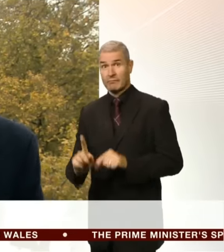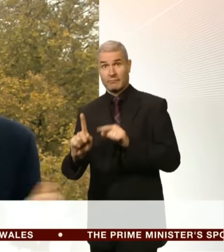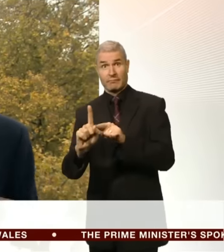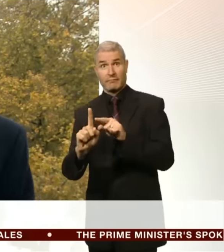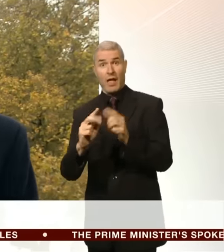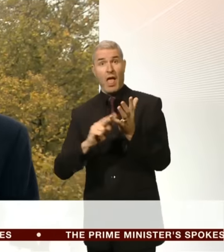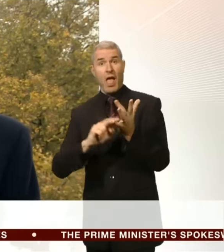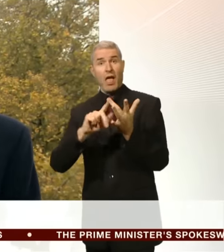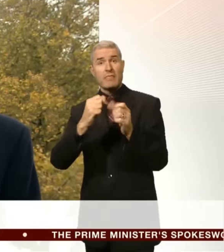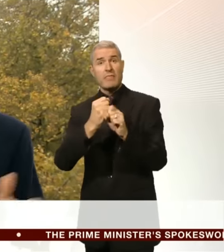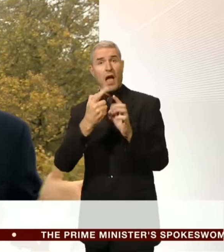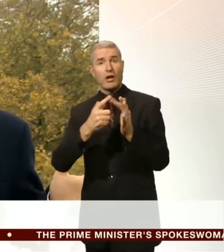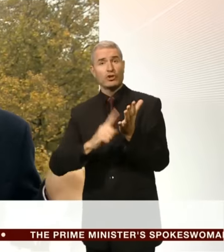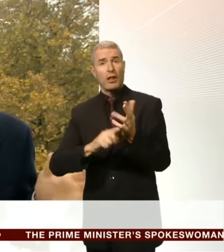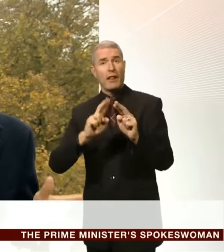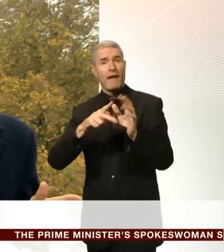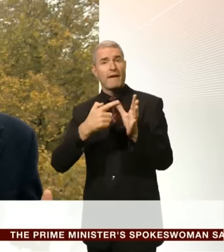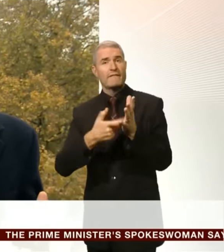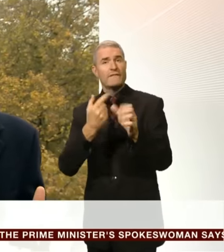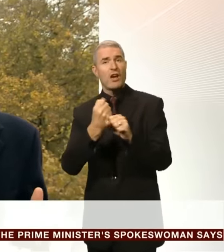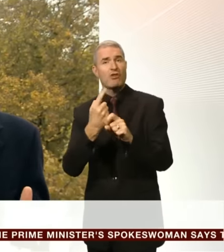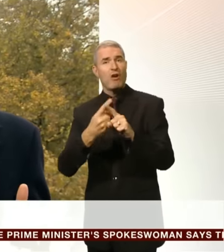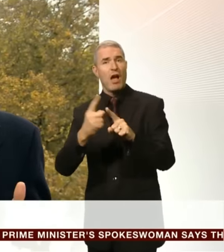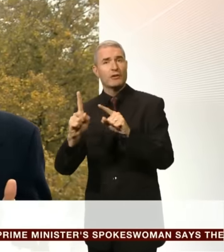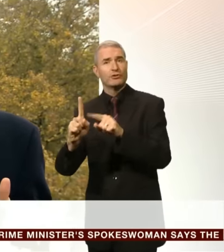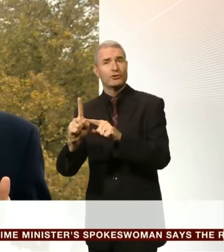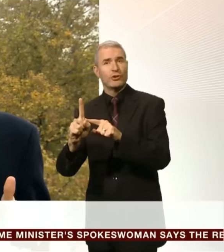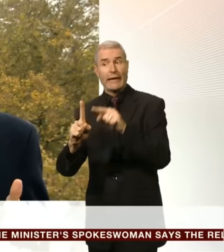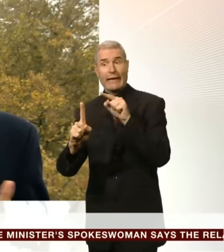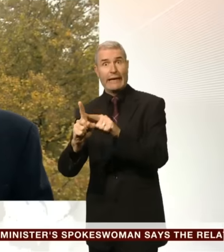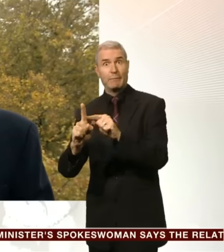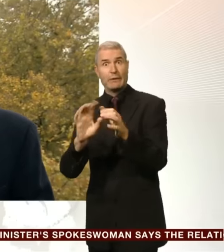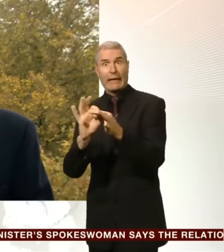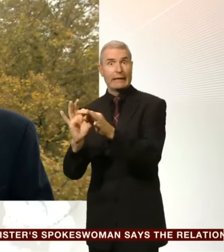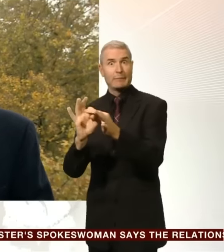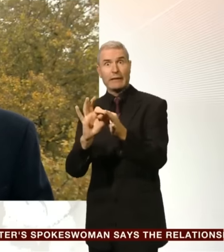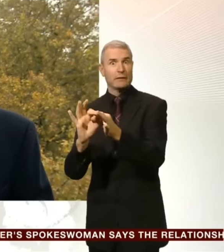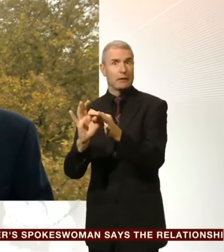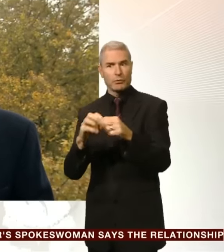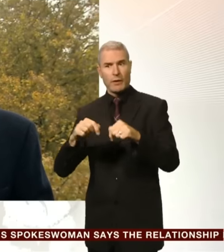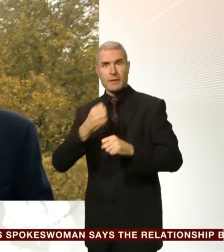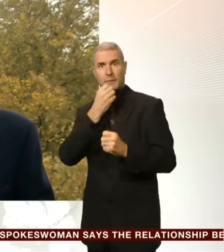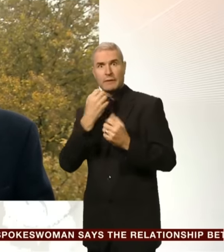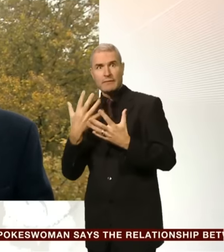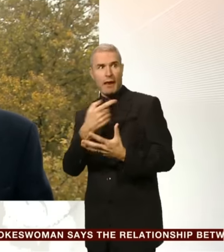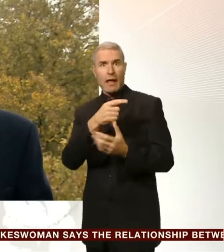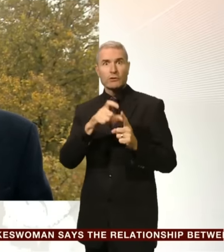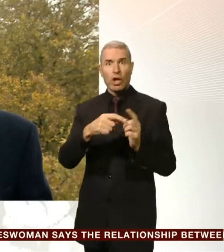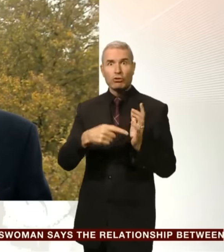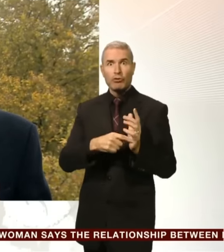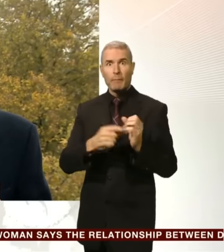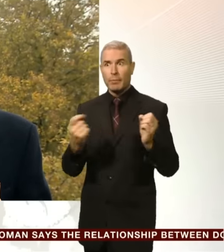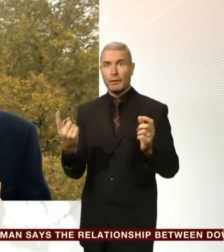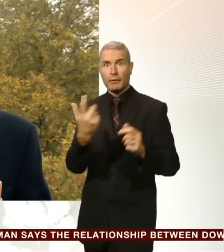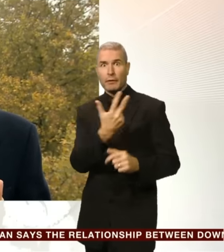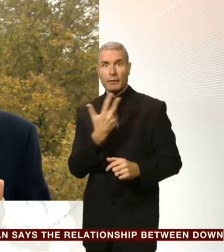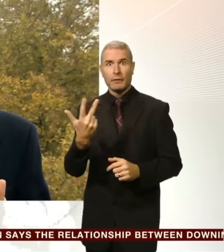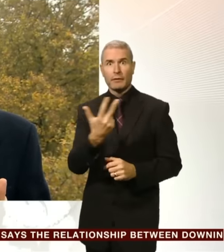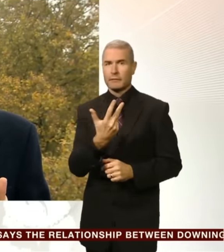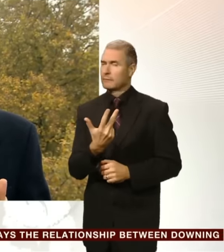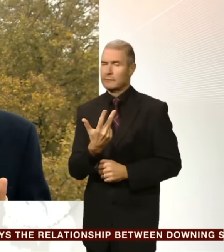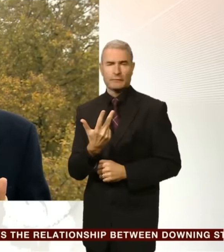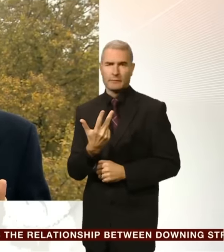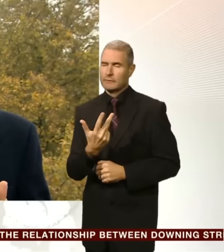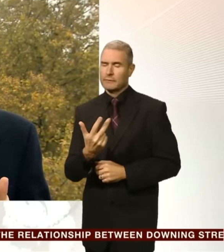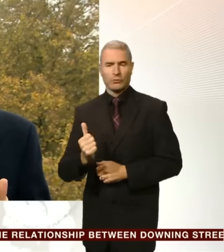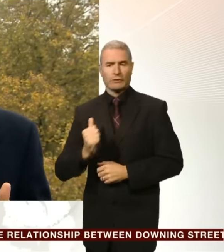some sort of intermediary between Theresa May and Donald Trump, that has been slapped down by number 10. A spokesman said rather archly, I